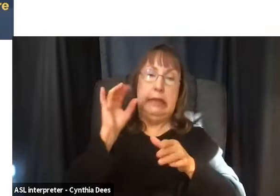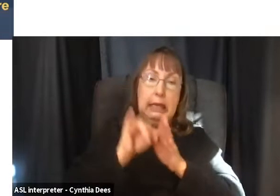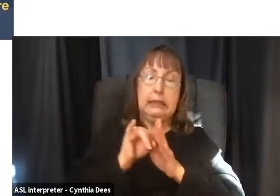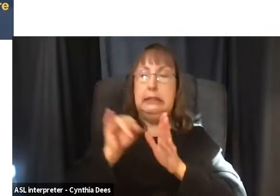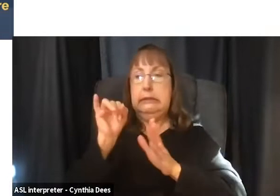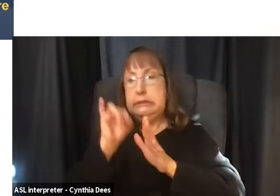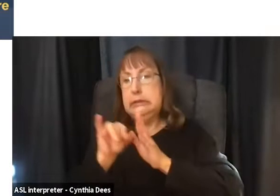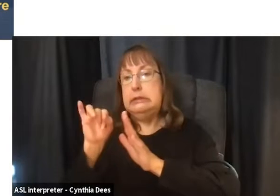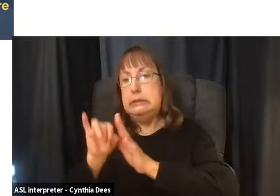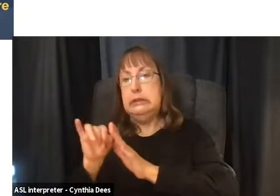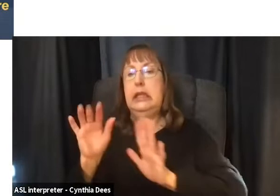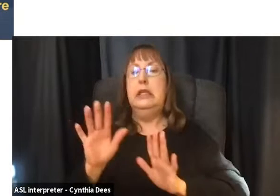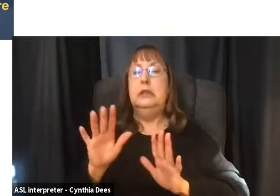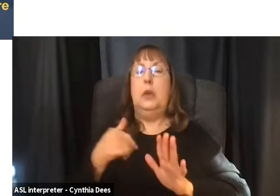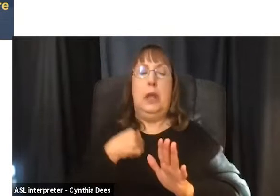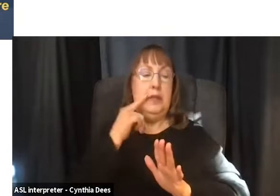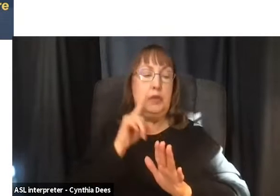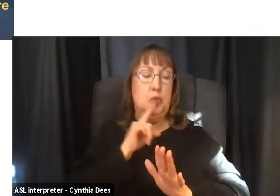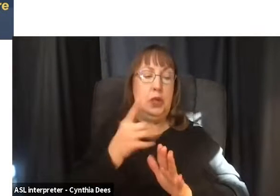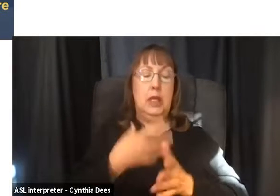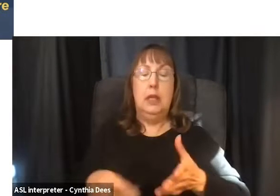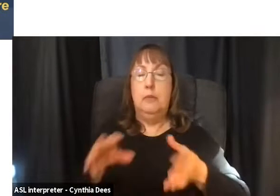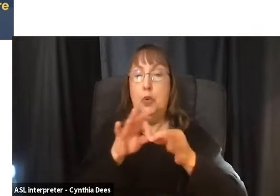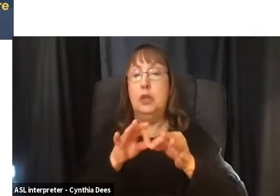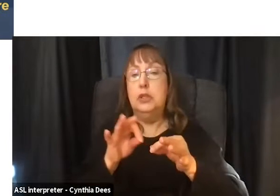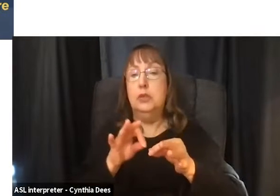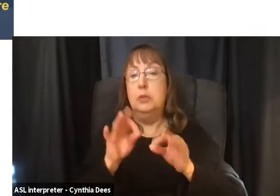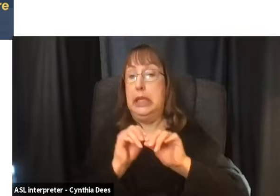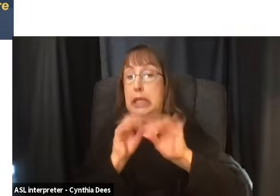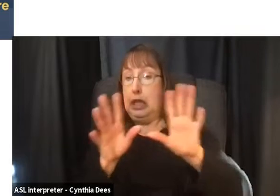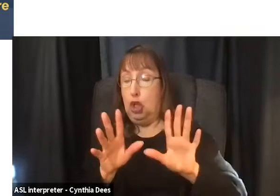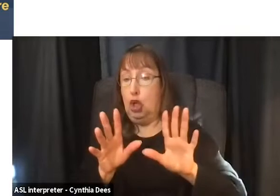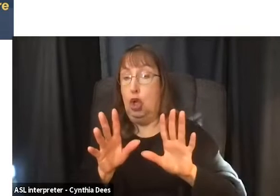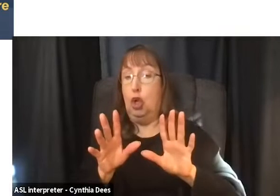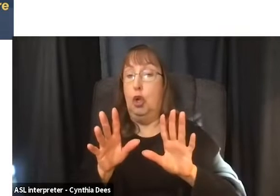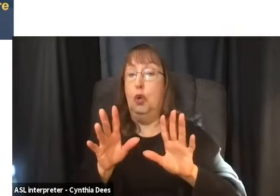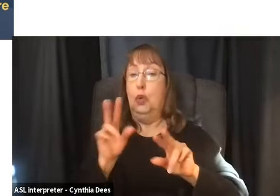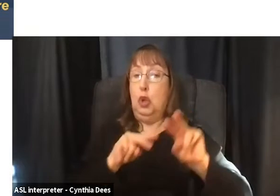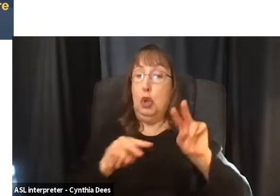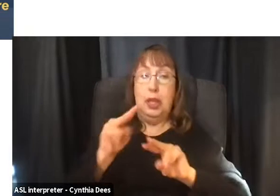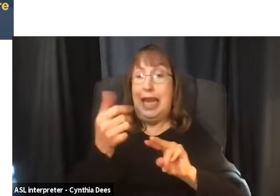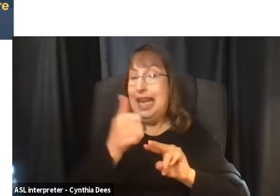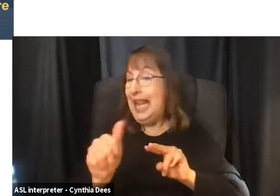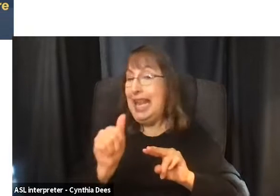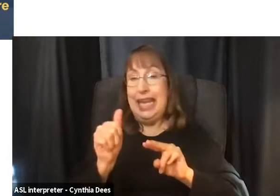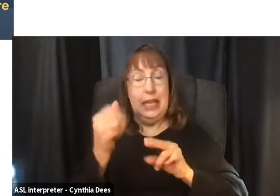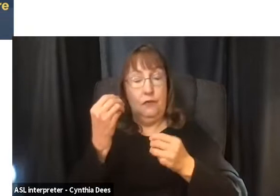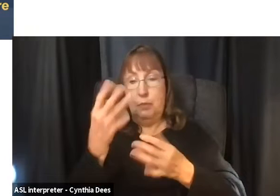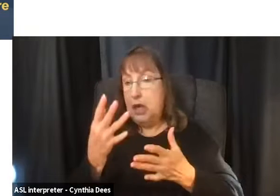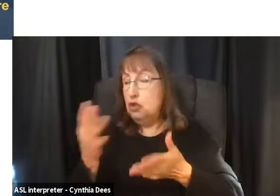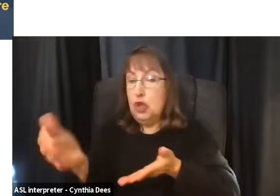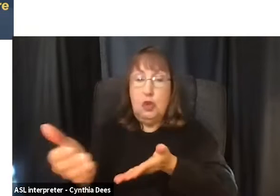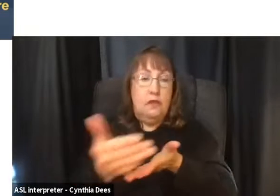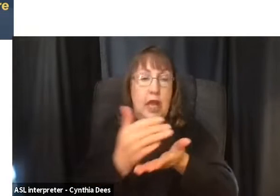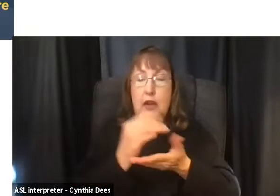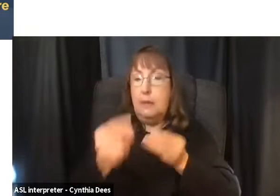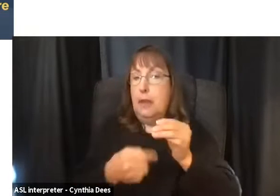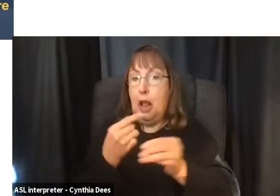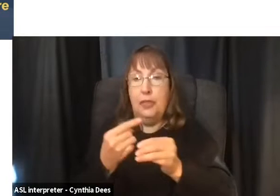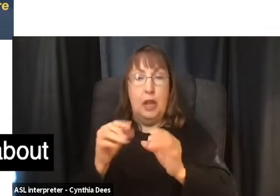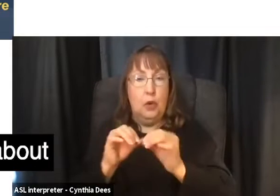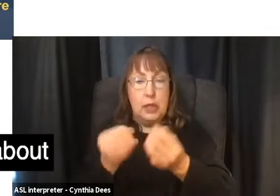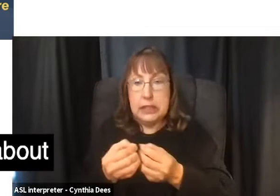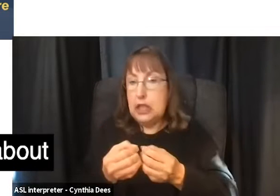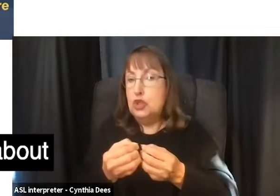really important to be clear, looking at any information that you've gathered about the organizational context and